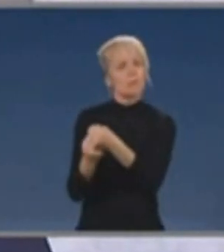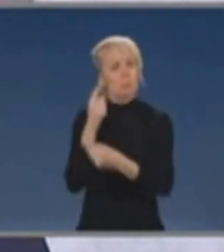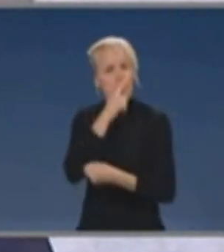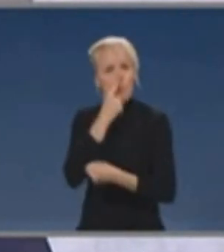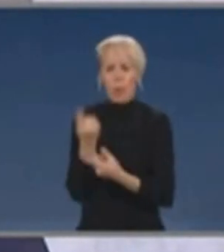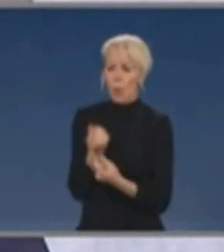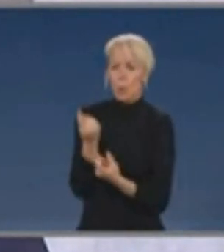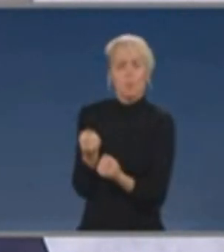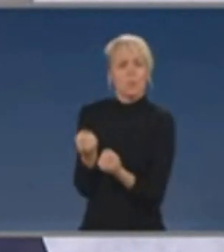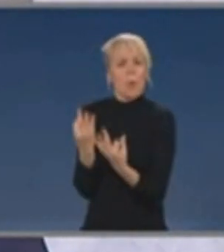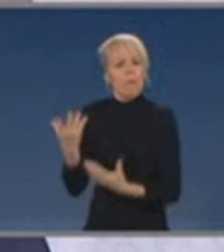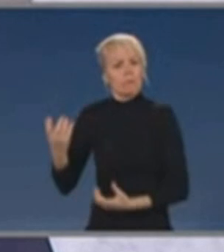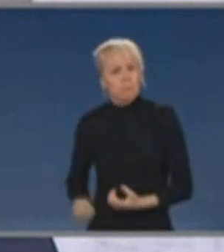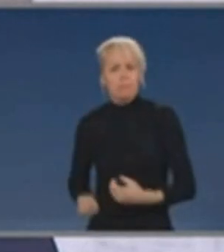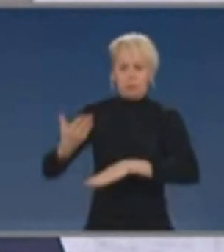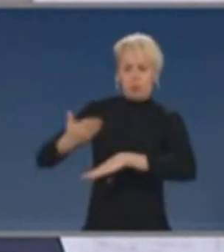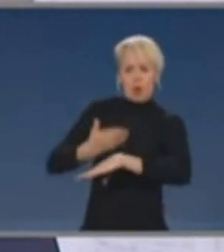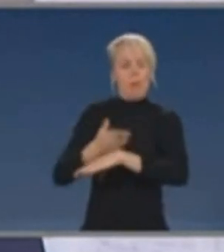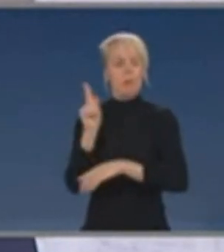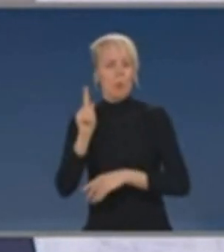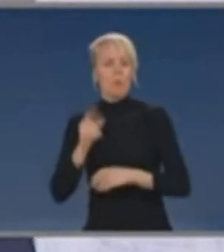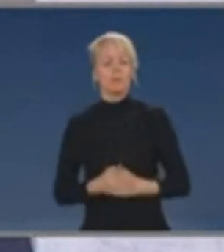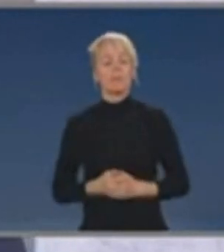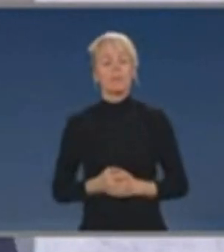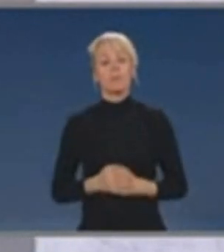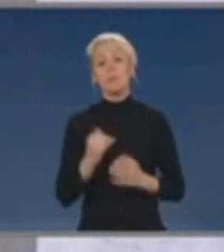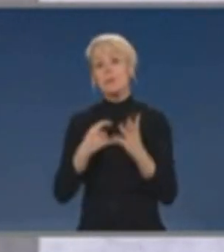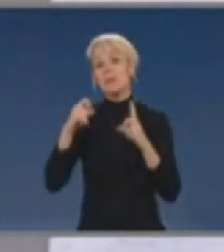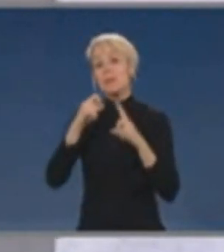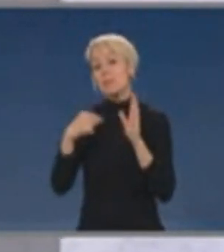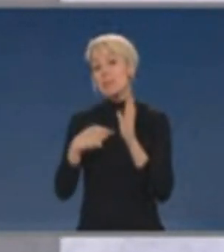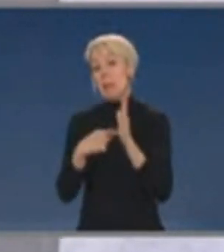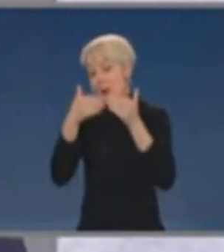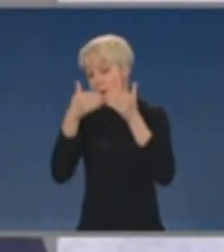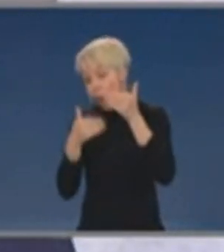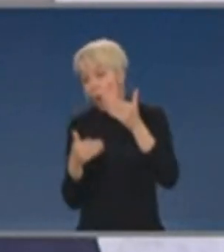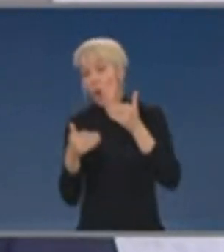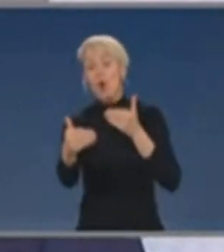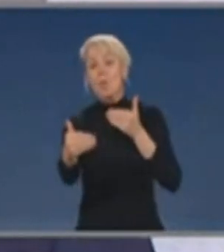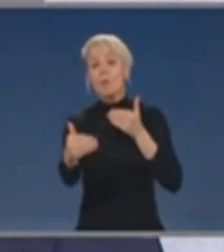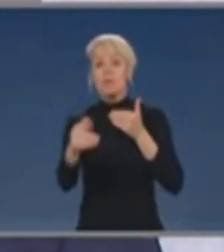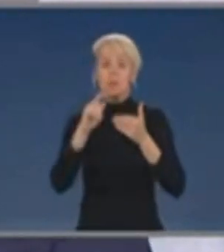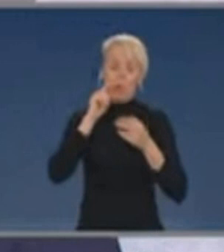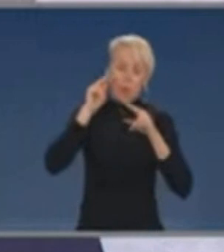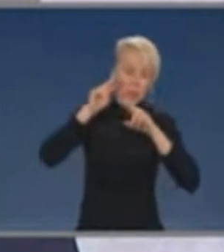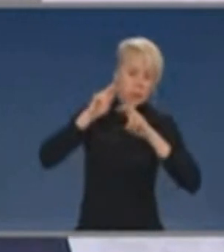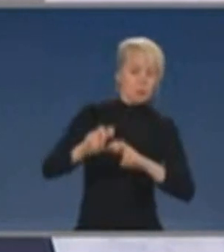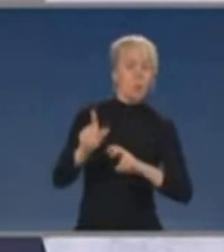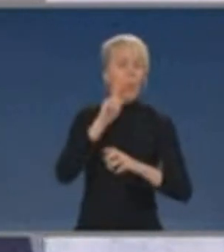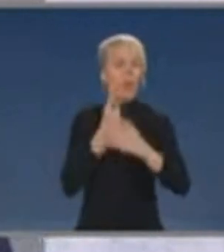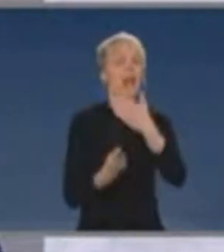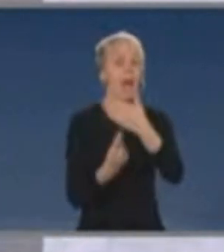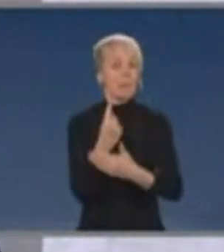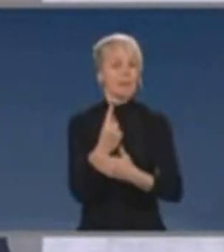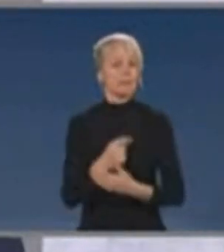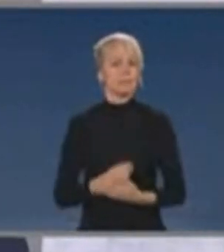Now, what happens post-September is something that is being considered as part of the review that the Treasurer has put in place for those programs, and I'm not